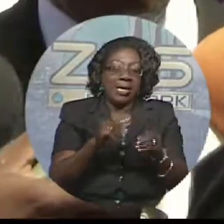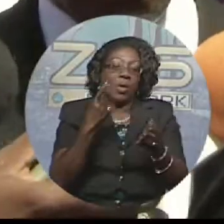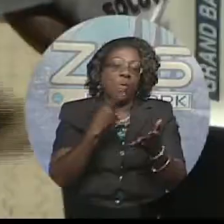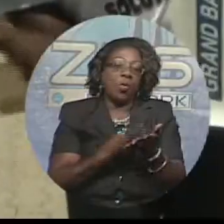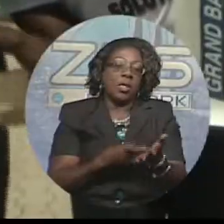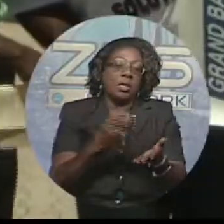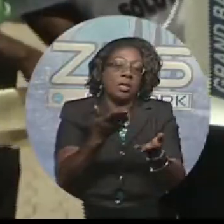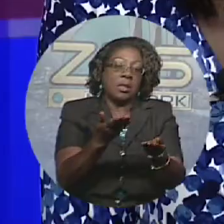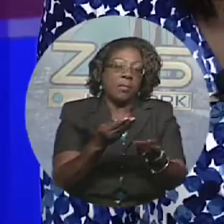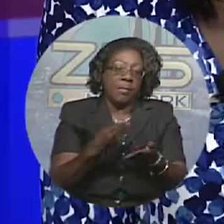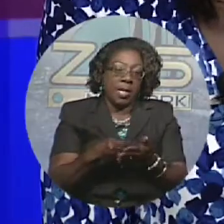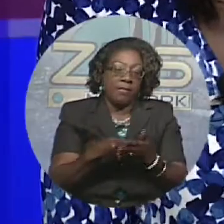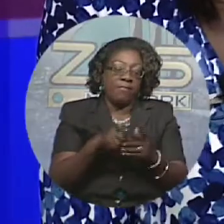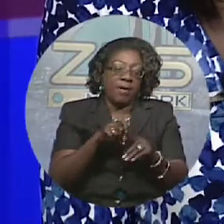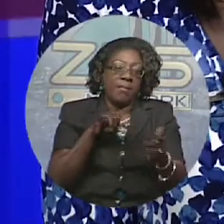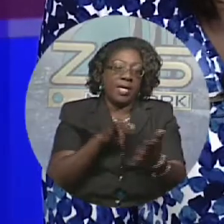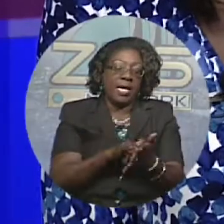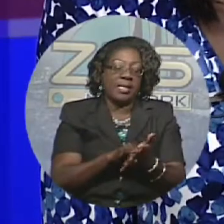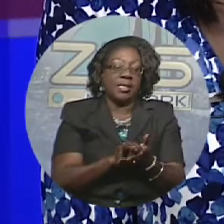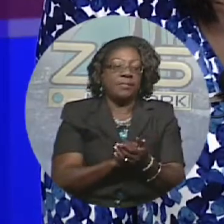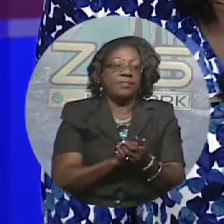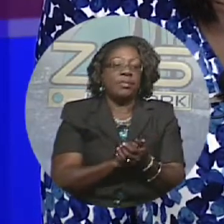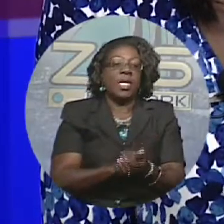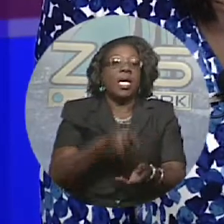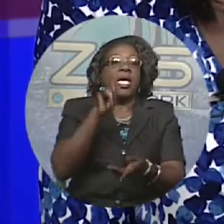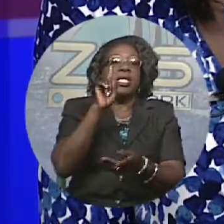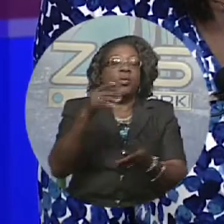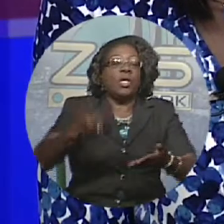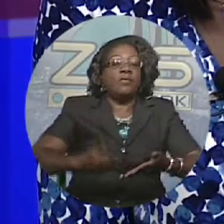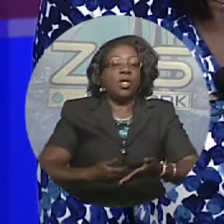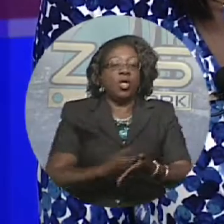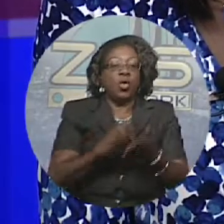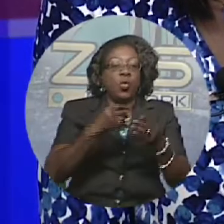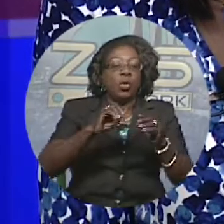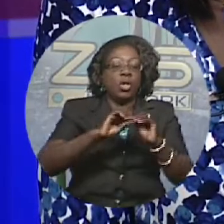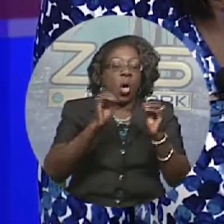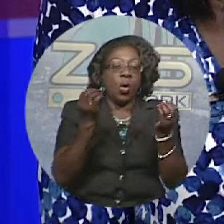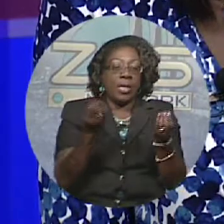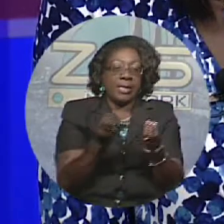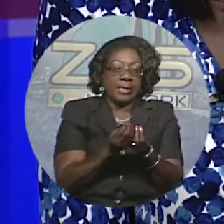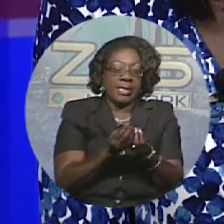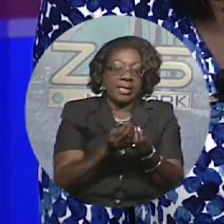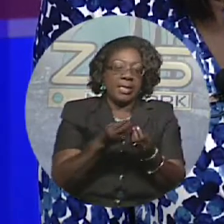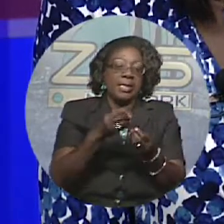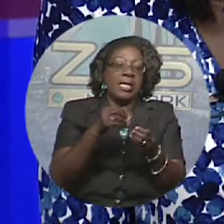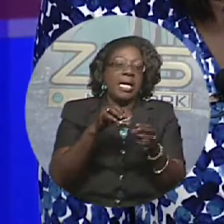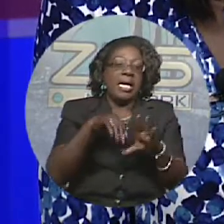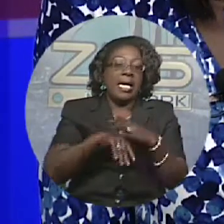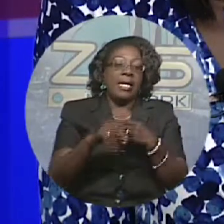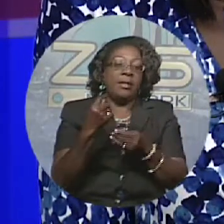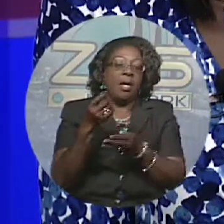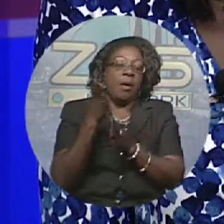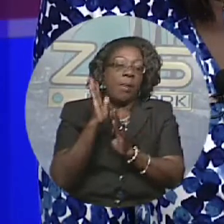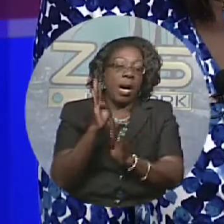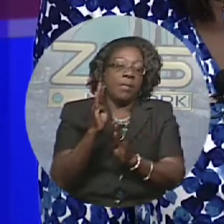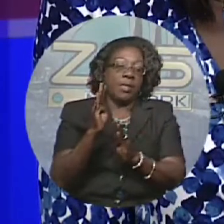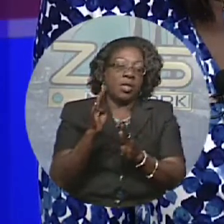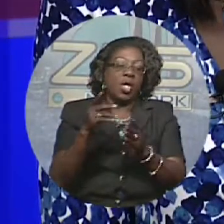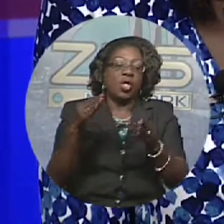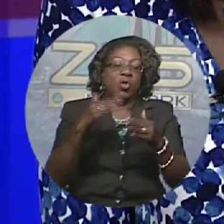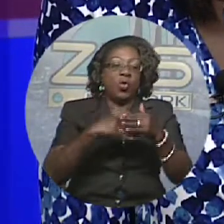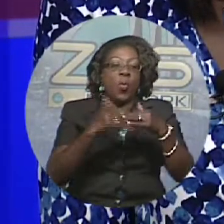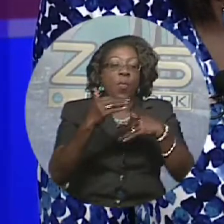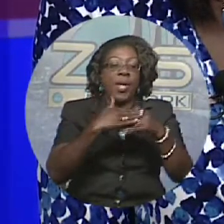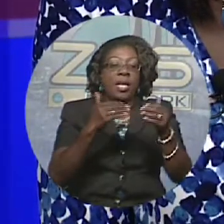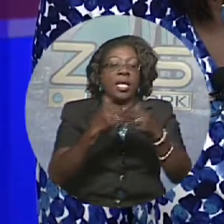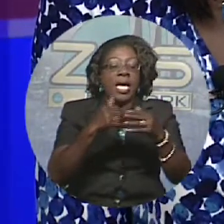due to us. It's one of the newest nonprofit organizations formed with the same mandate of building a stronger society, but